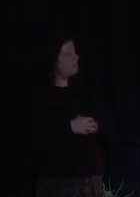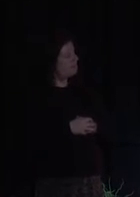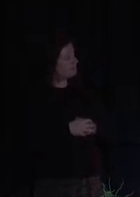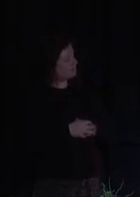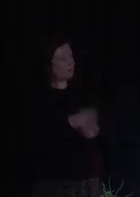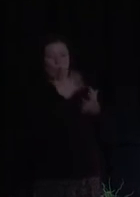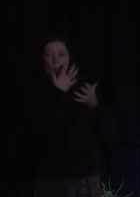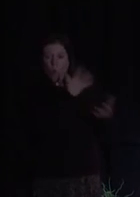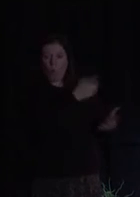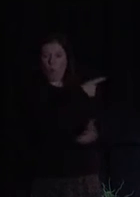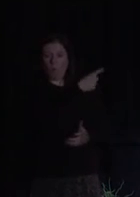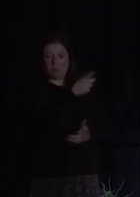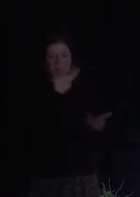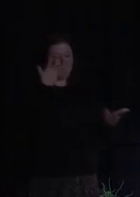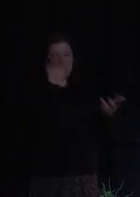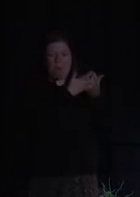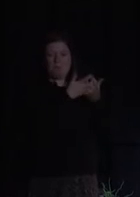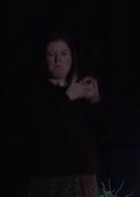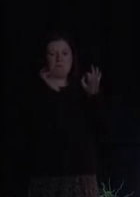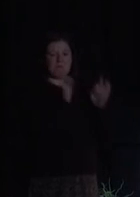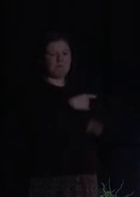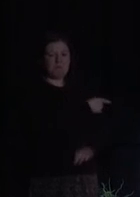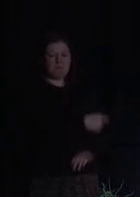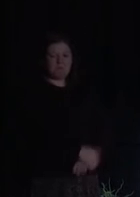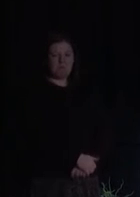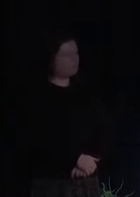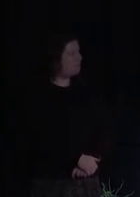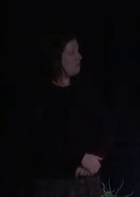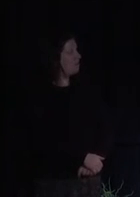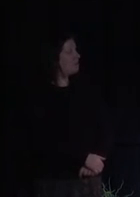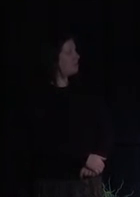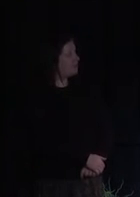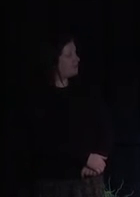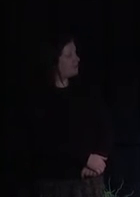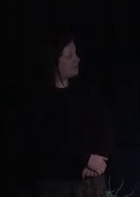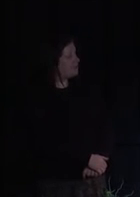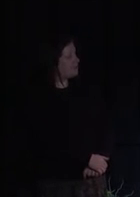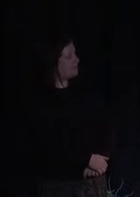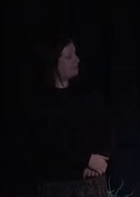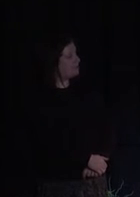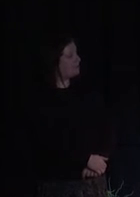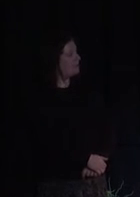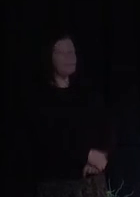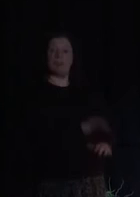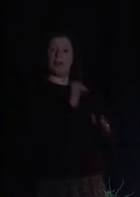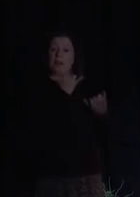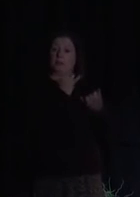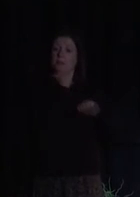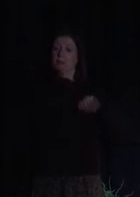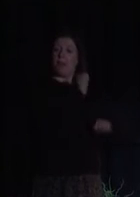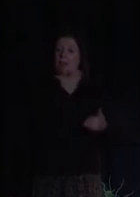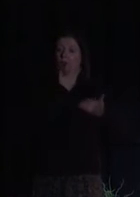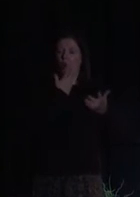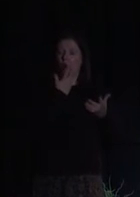to interact with audiences on the street. It's sometimes, and it's always different, sometimes it's hilarious, sometimes